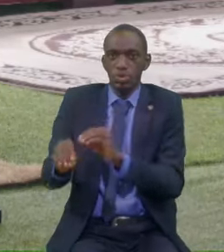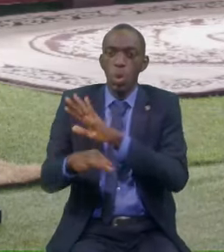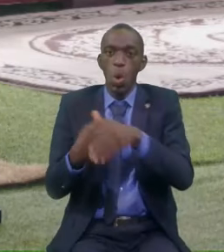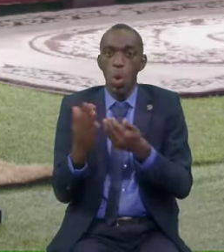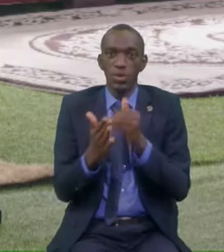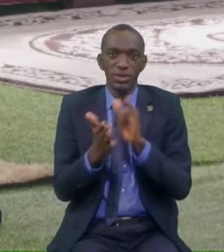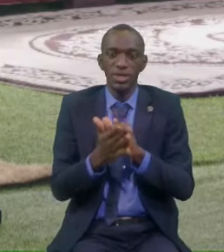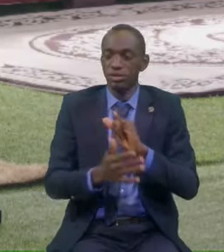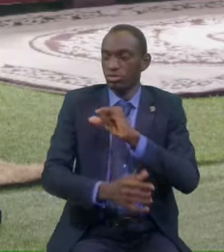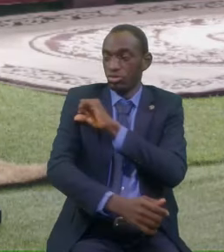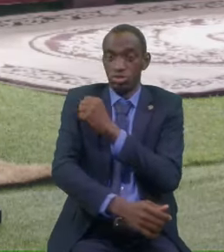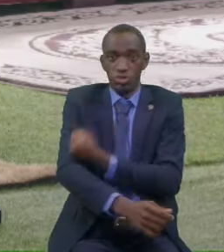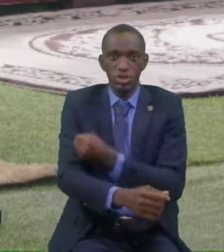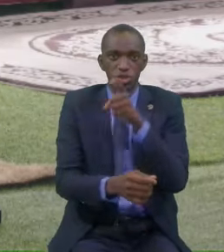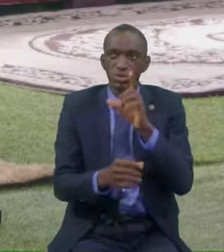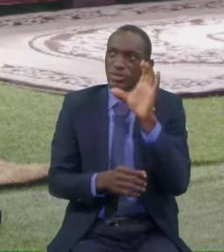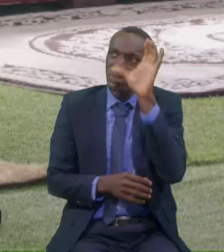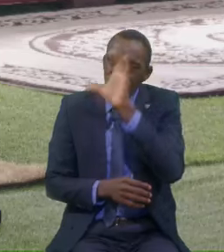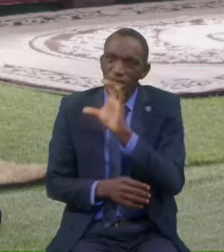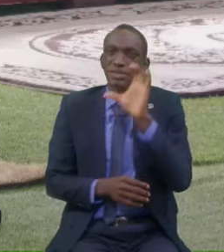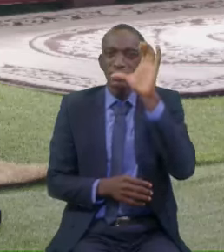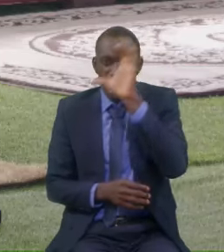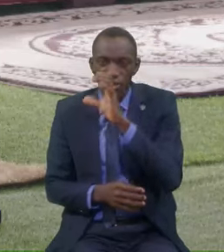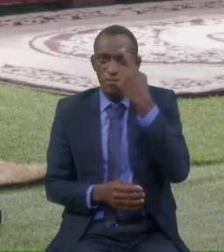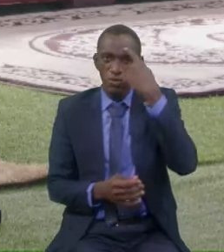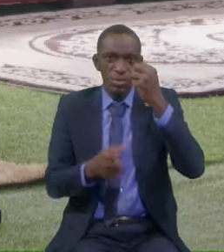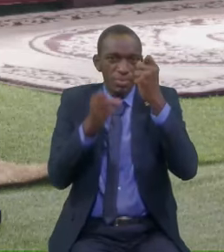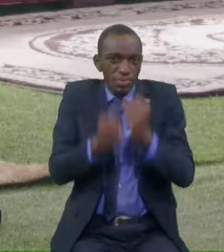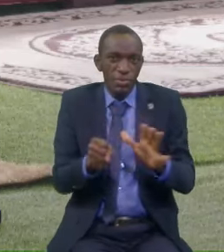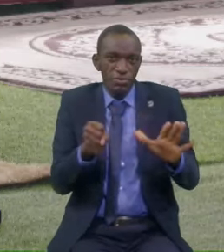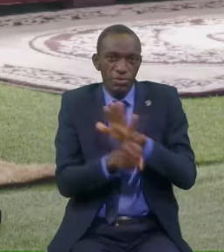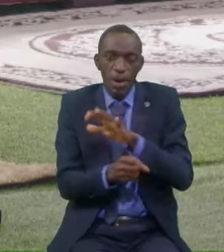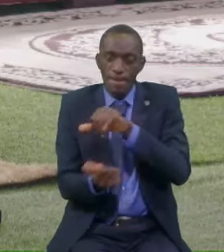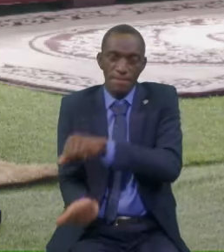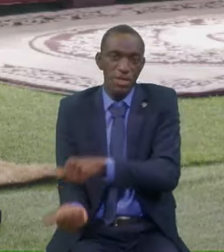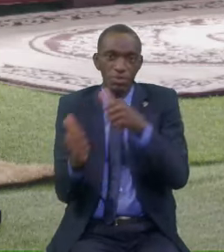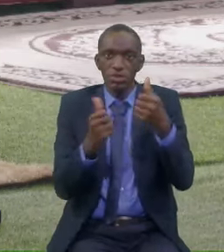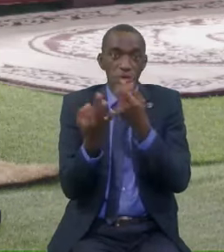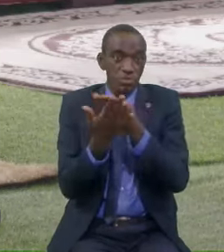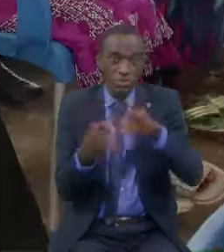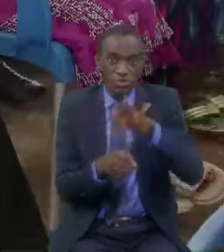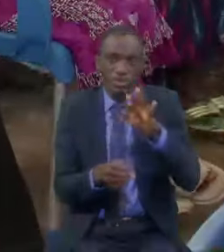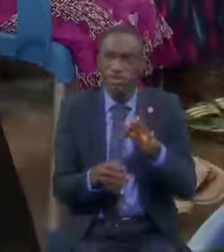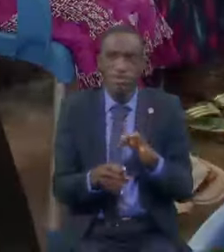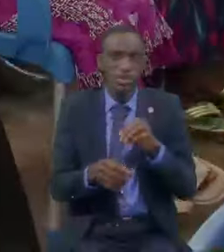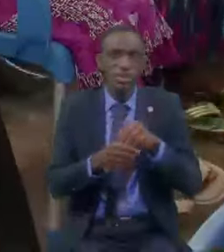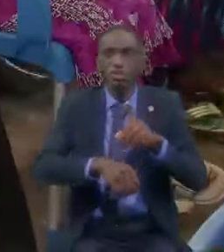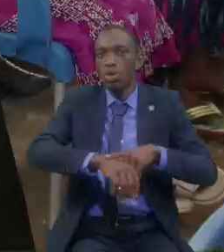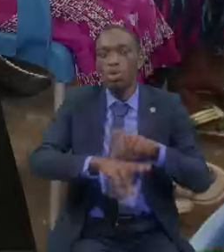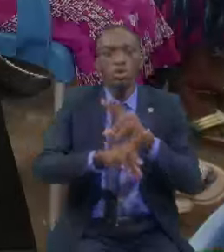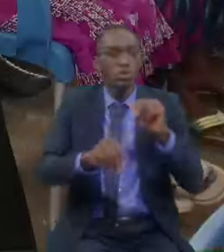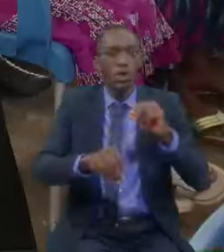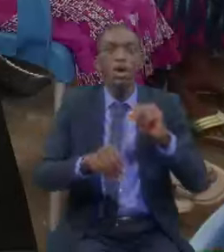powerful baptism in the Holy Ghost, in no time, you become another man. Yeah. You